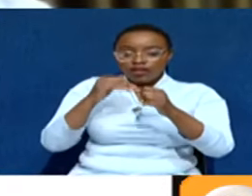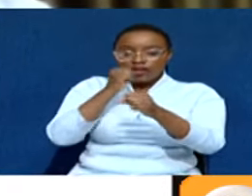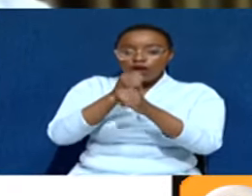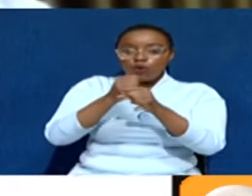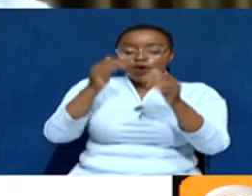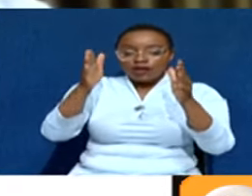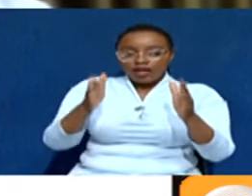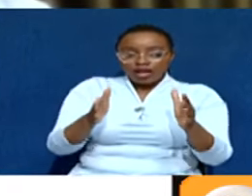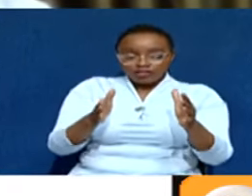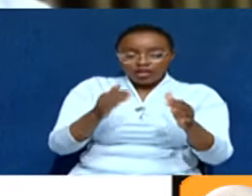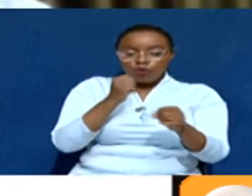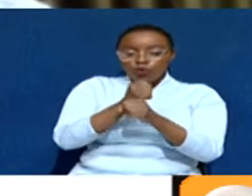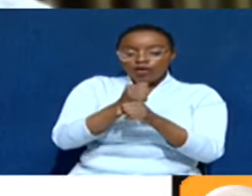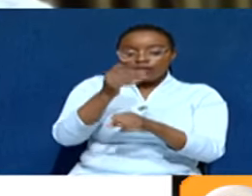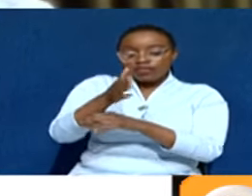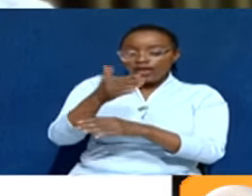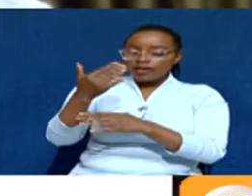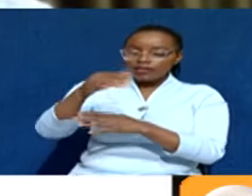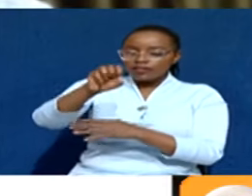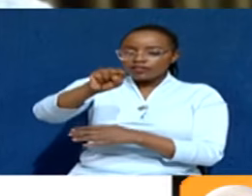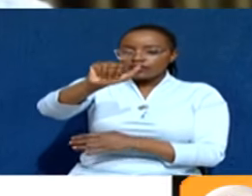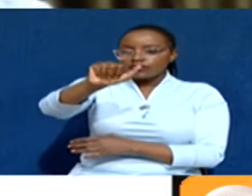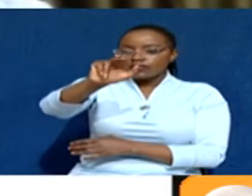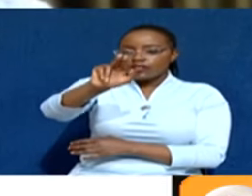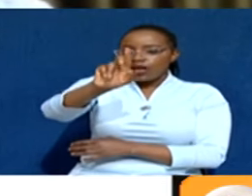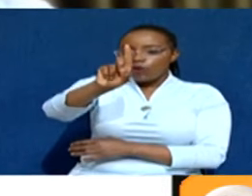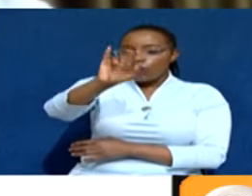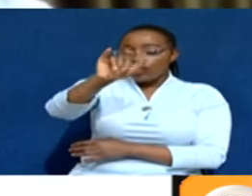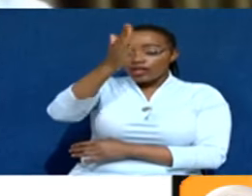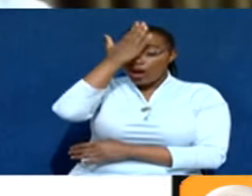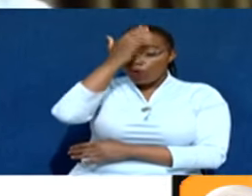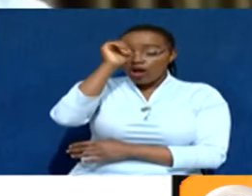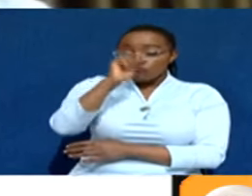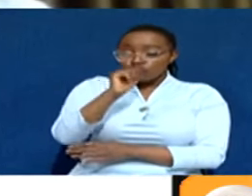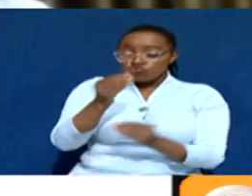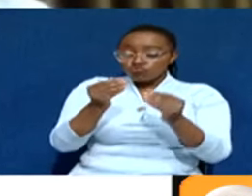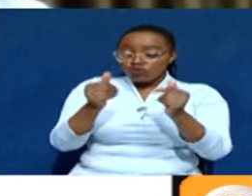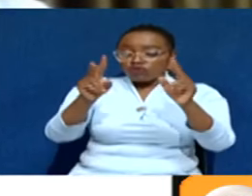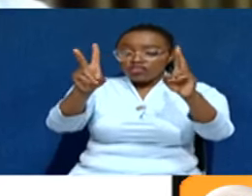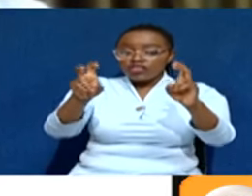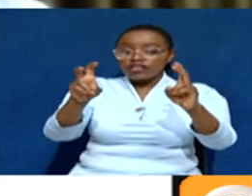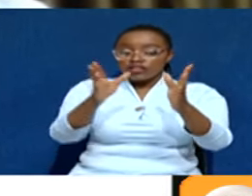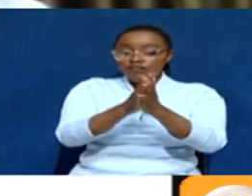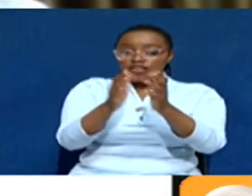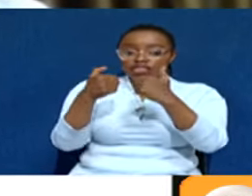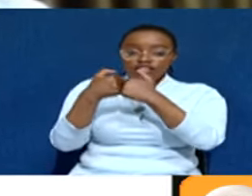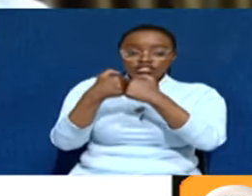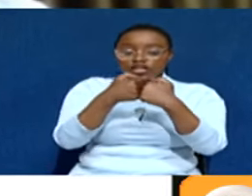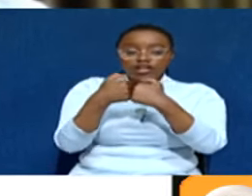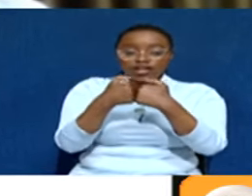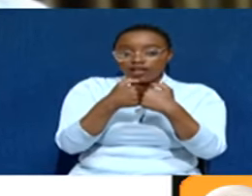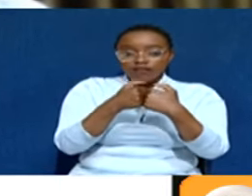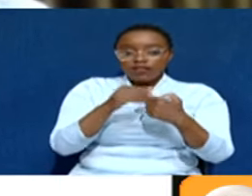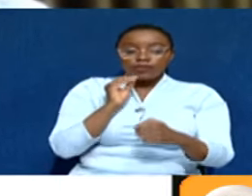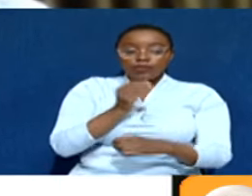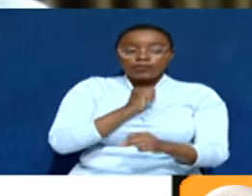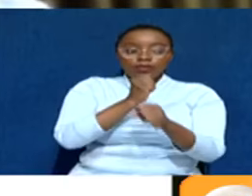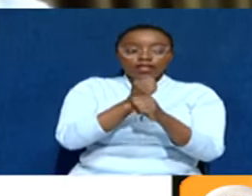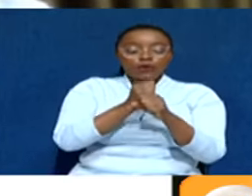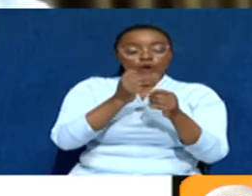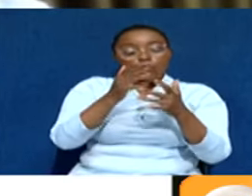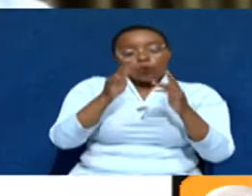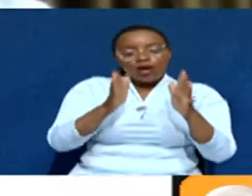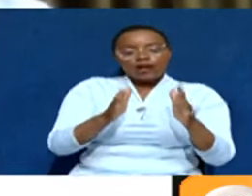labor attaches in Saudi Arabia, so that we are able to deal with the issues and challenges our migrant workers are